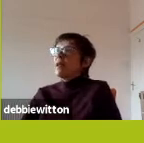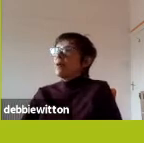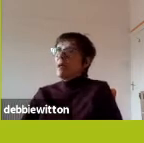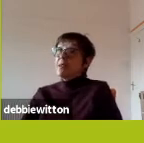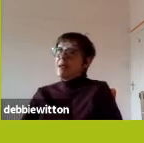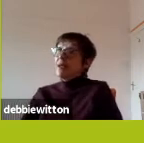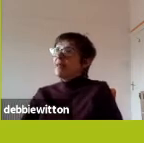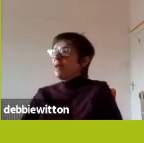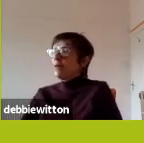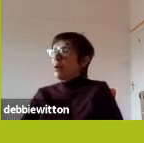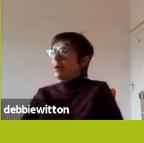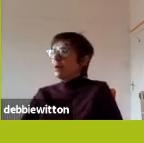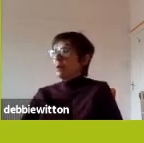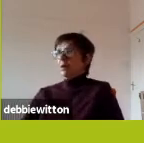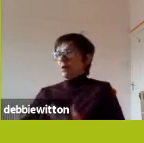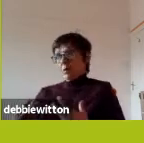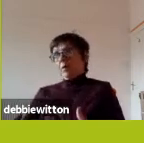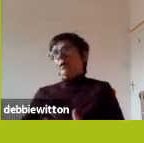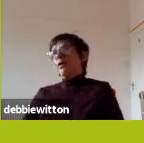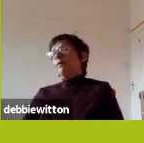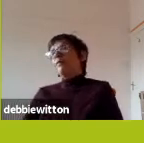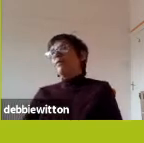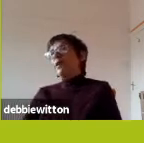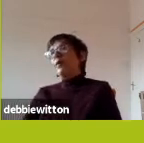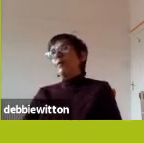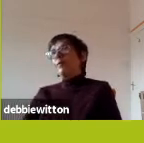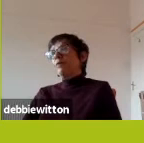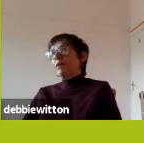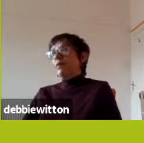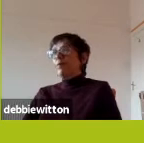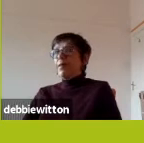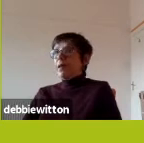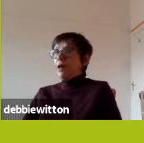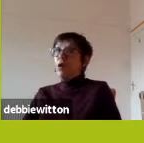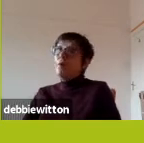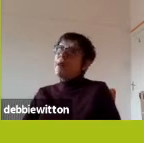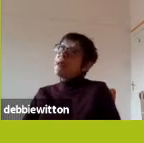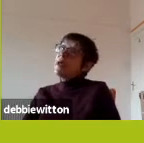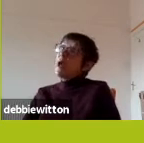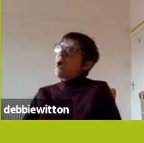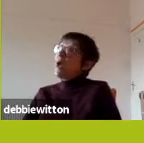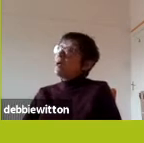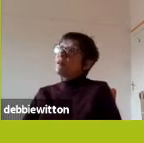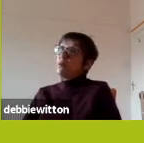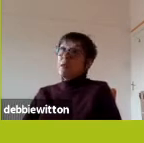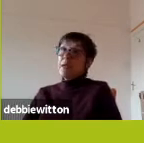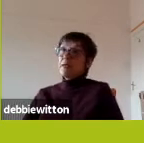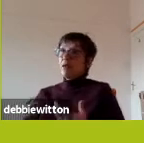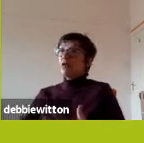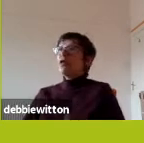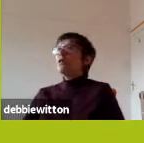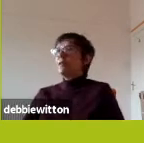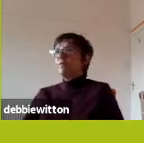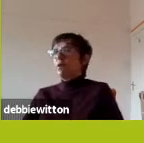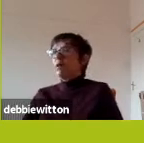and basically they were, you know, fed up of being ripped off by the gig economy and wanted